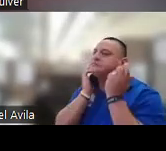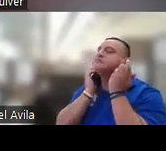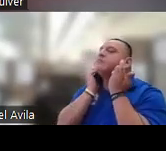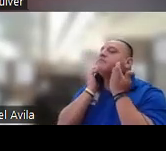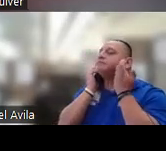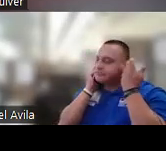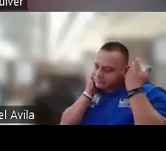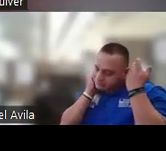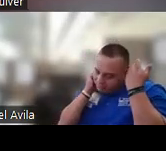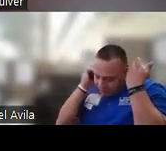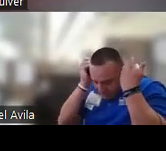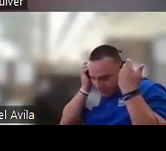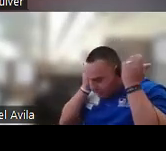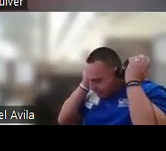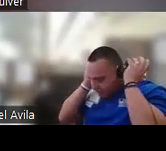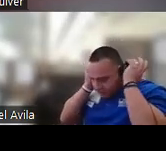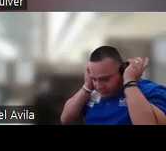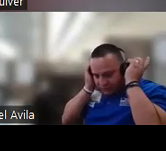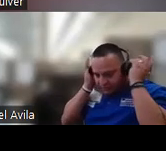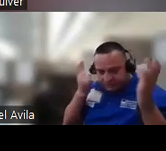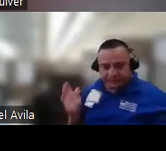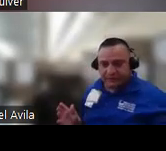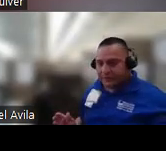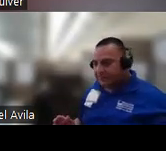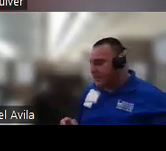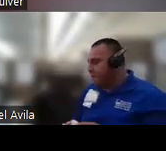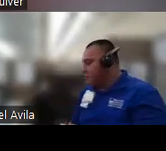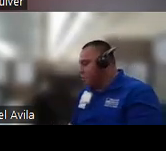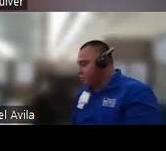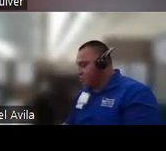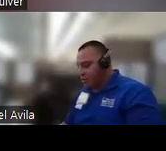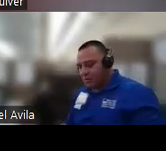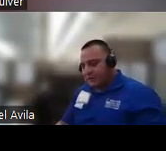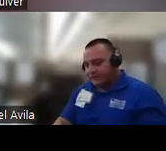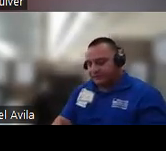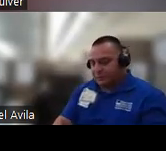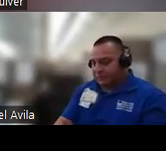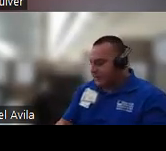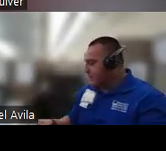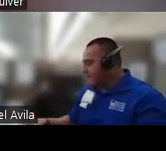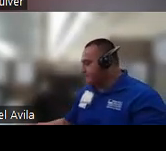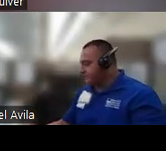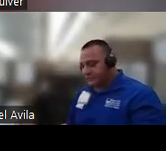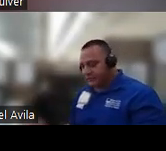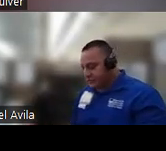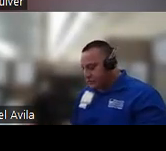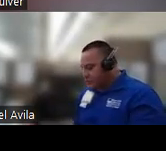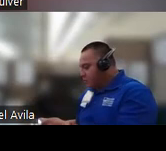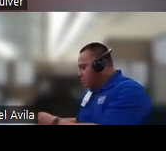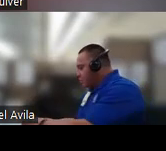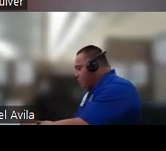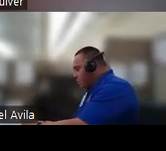are representative from, we have community-based organizations, we have